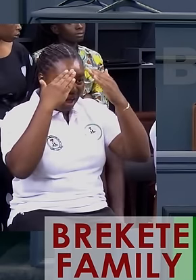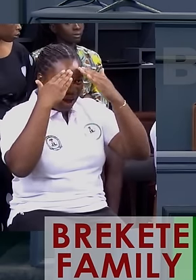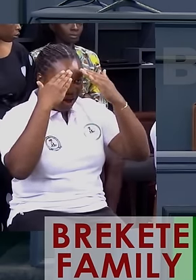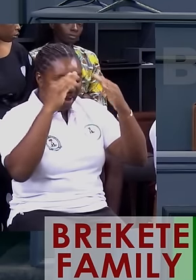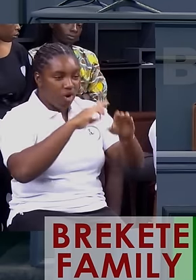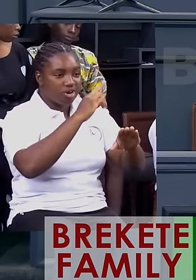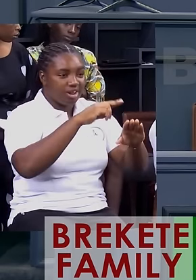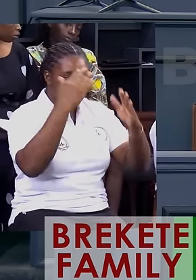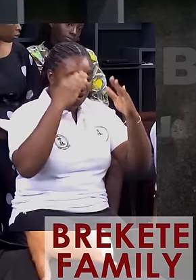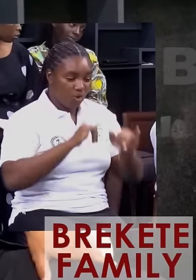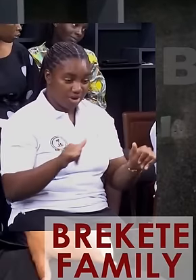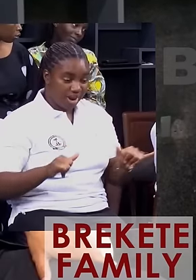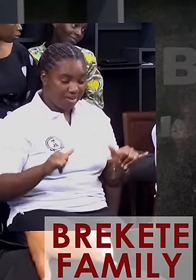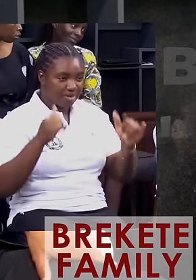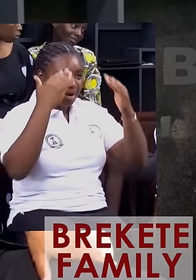Then they wear wrong pant there.